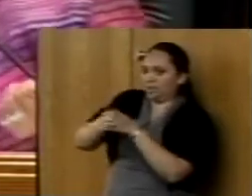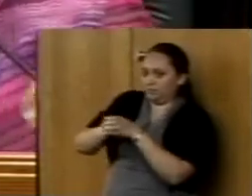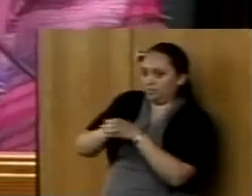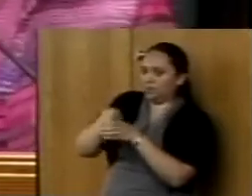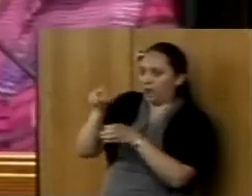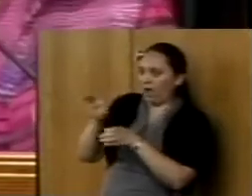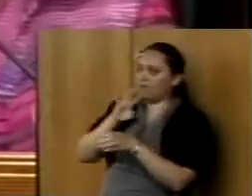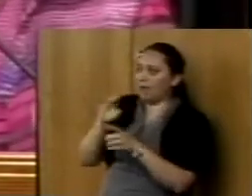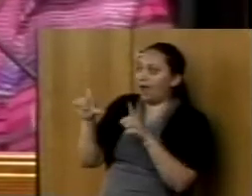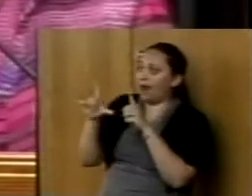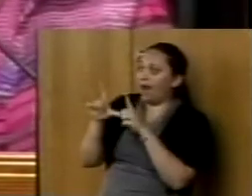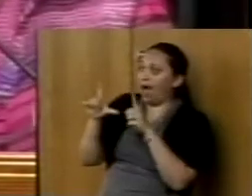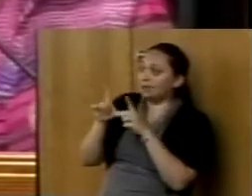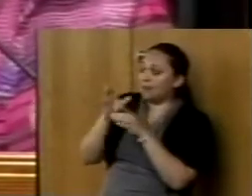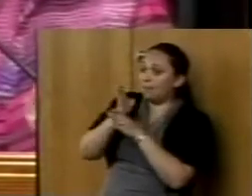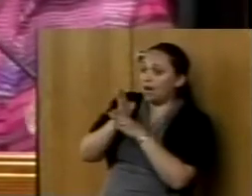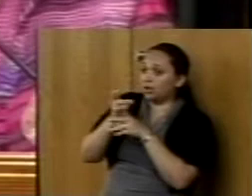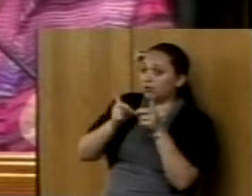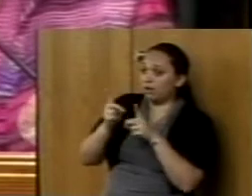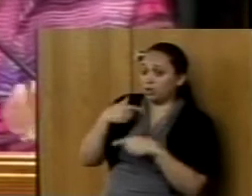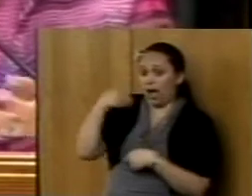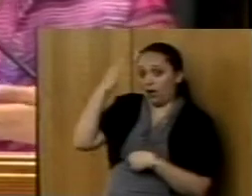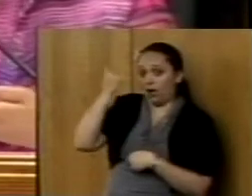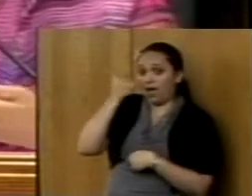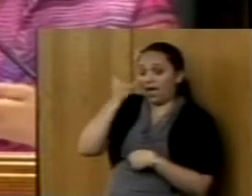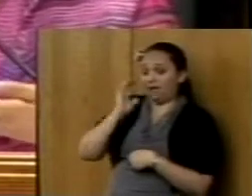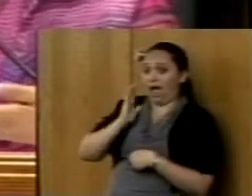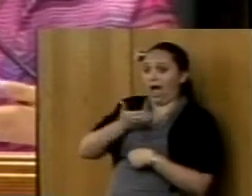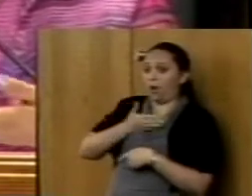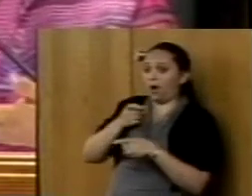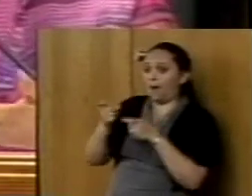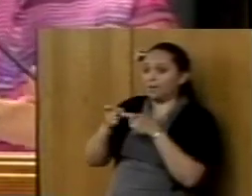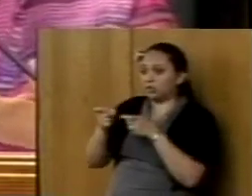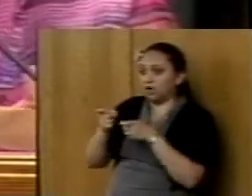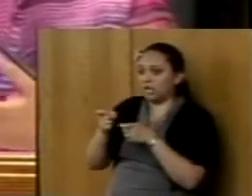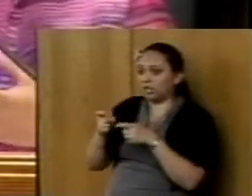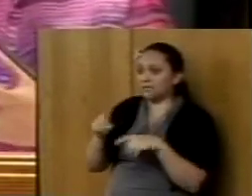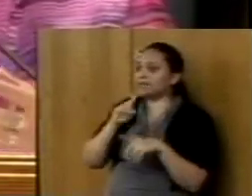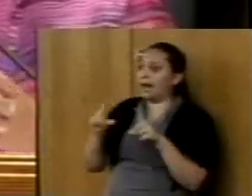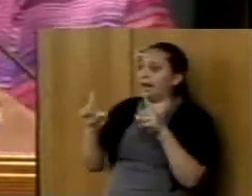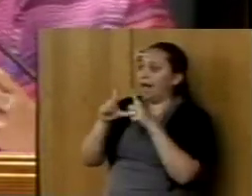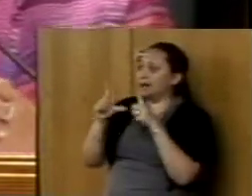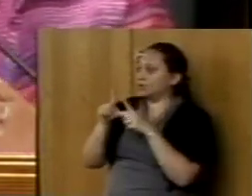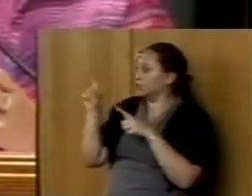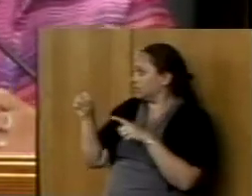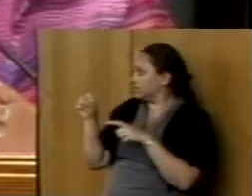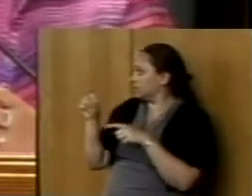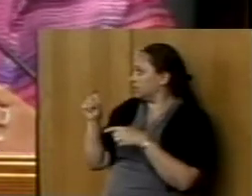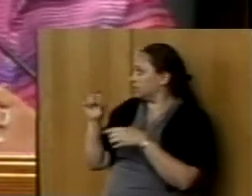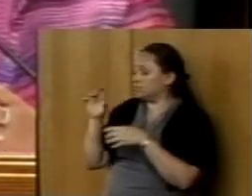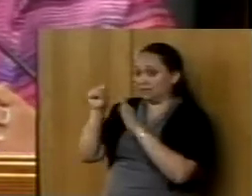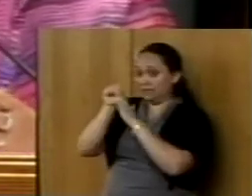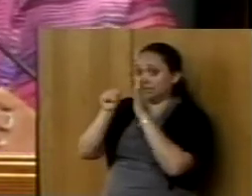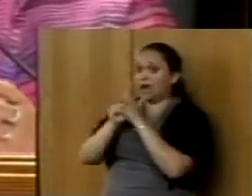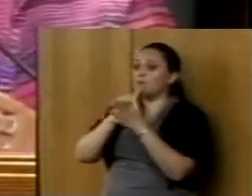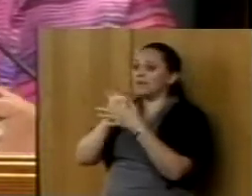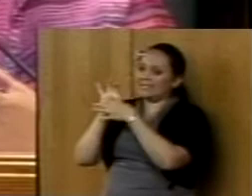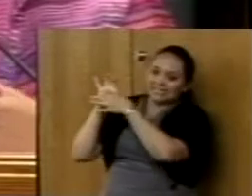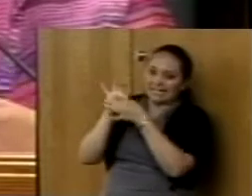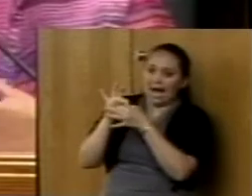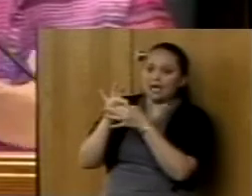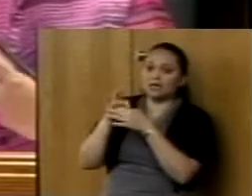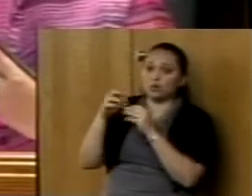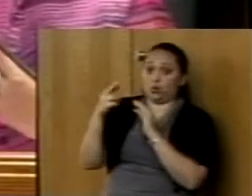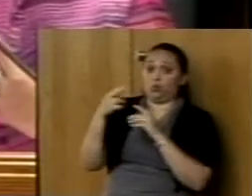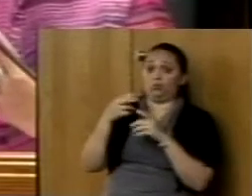operate a bus. So I don't know if our administration is a licensed bus driver. They have to take 4 exams. The state really tightened those regulations. So